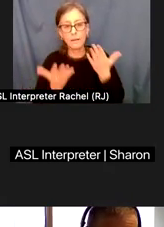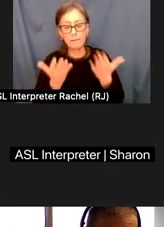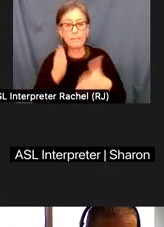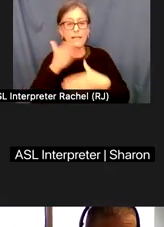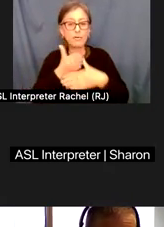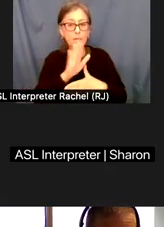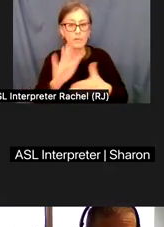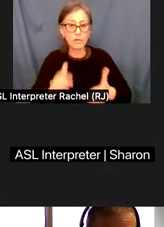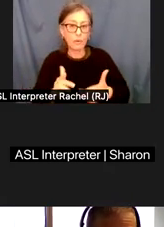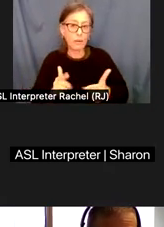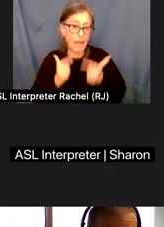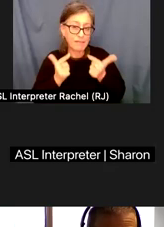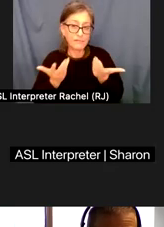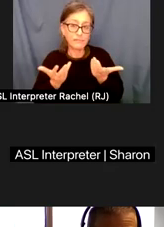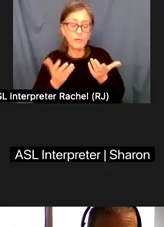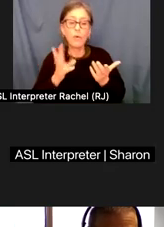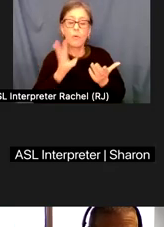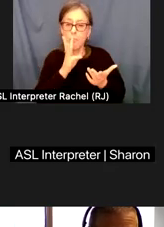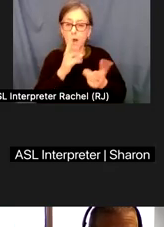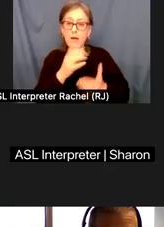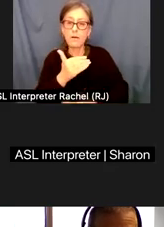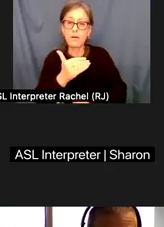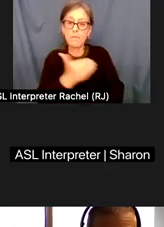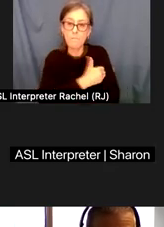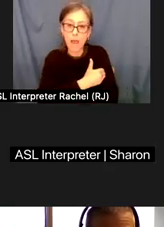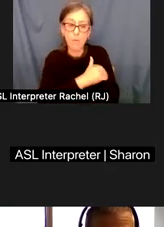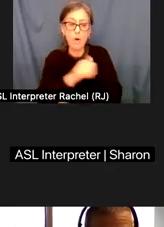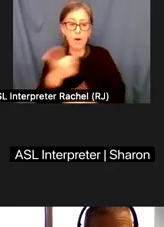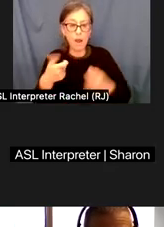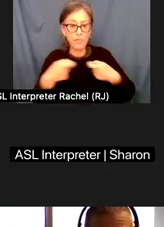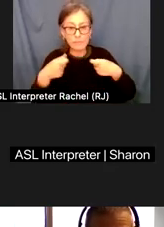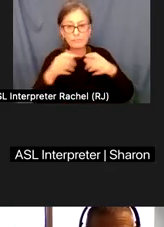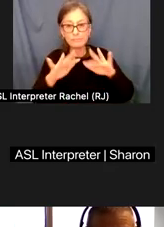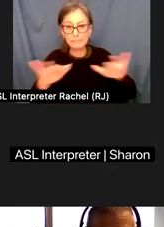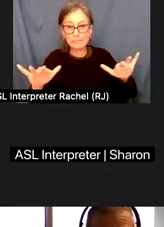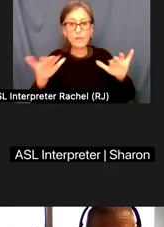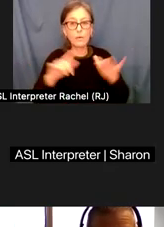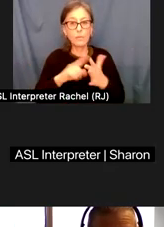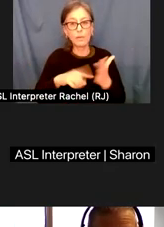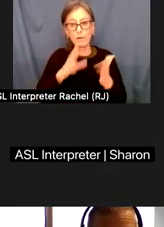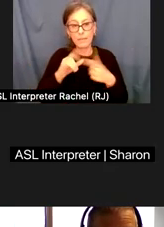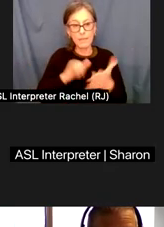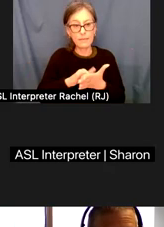you and to all of us. Water, power, and other utilities. We talked about what can we store. Next slide.